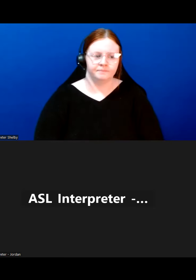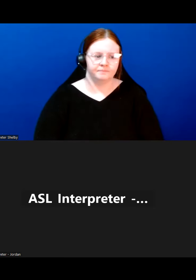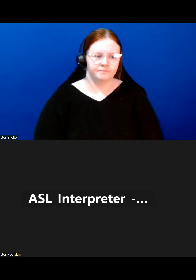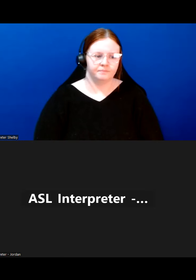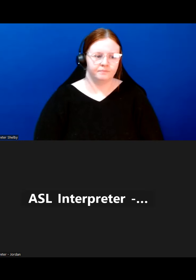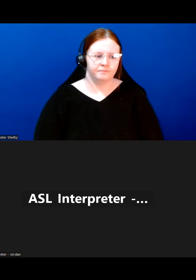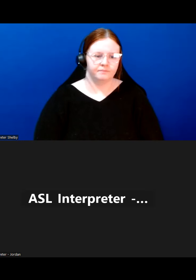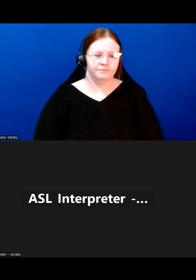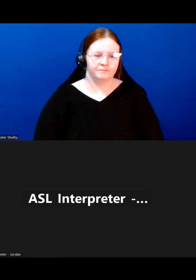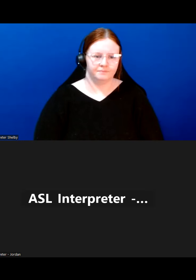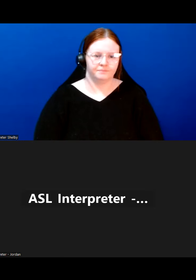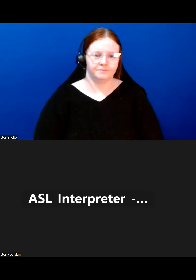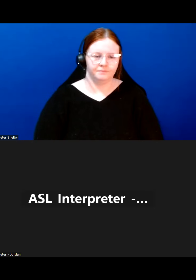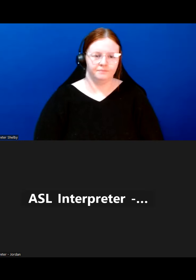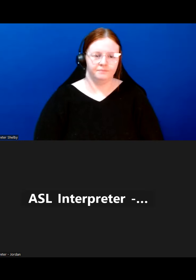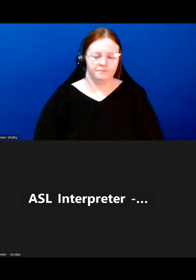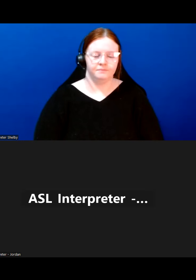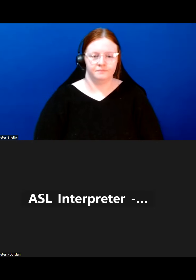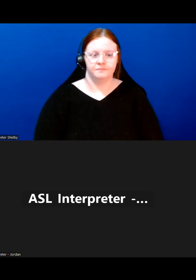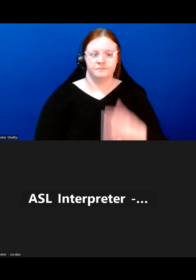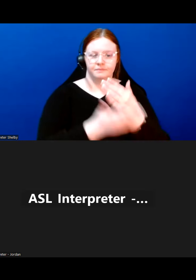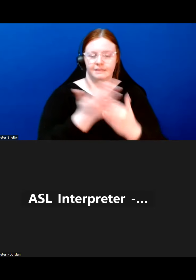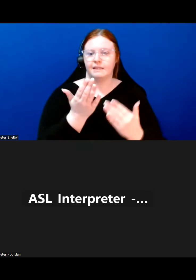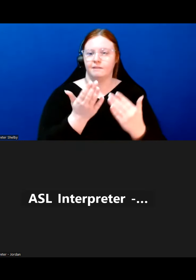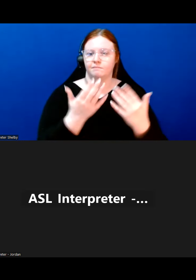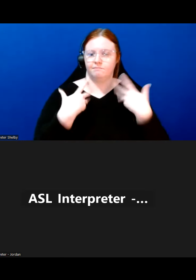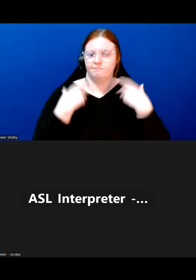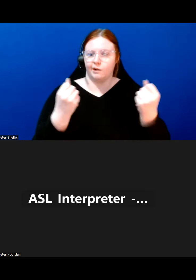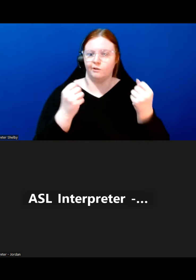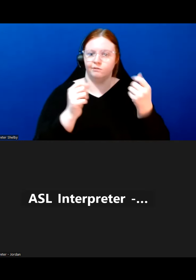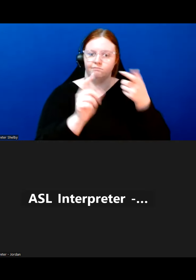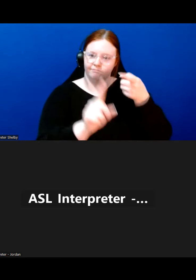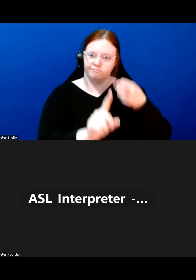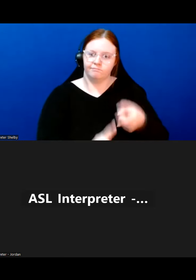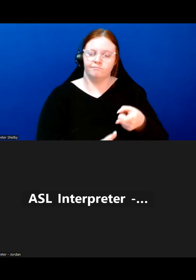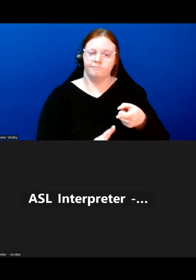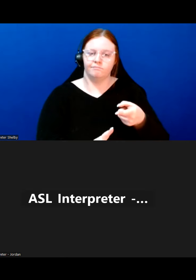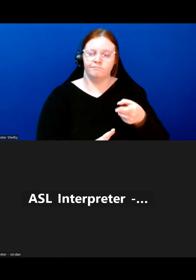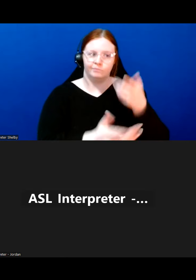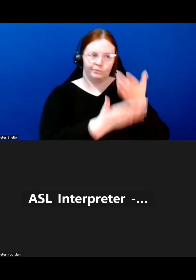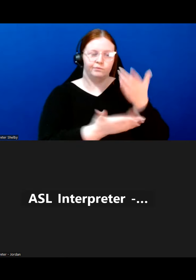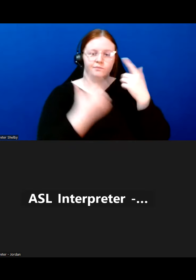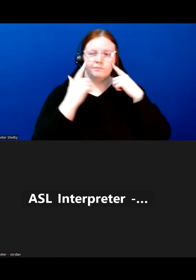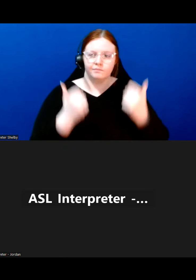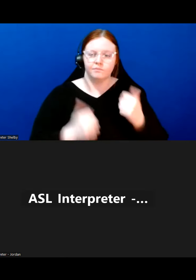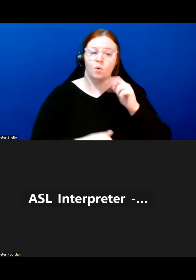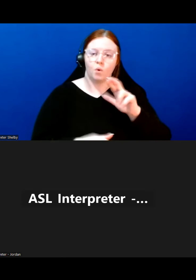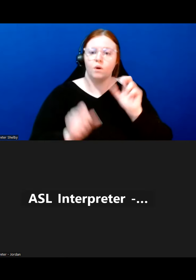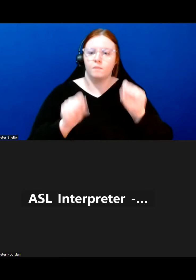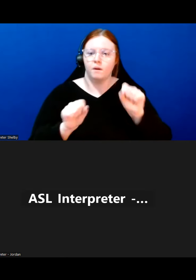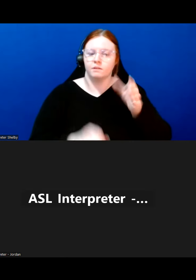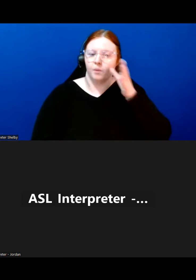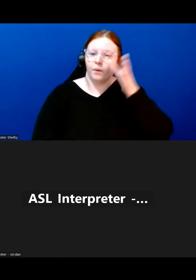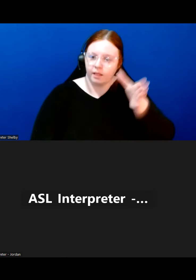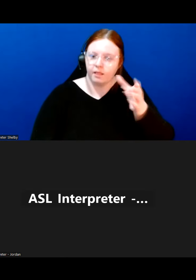And finally, there's some medical indications that someone may have decreased hearing or could be at risk for developing hearing